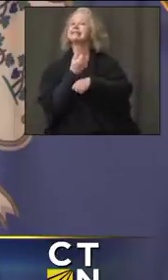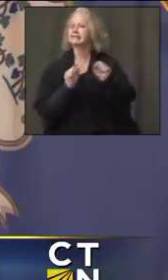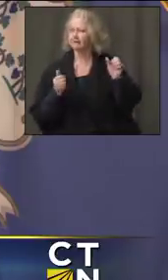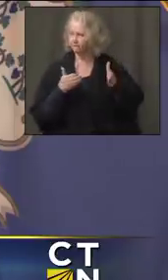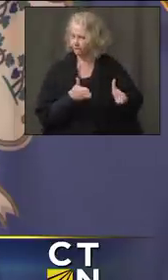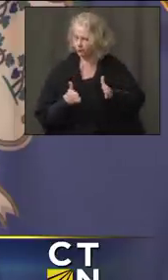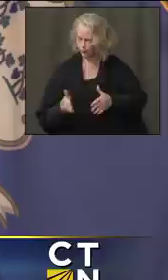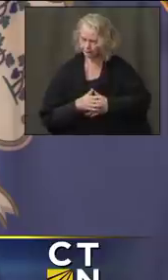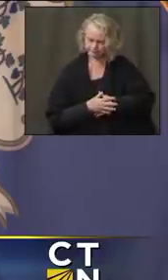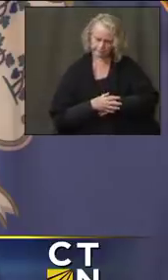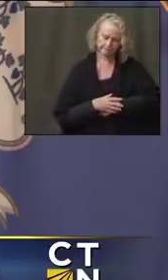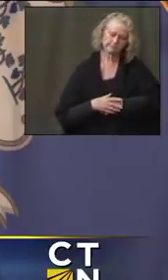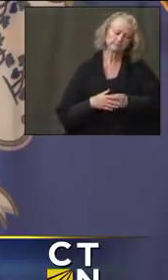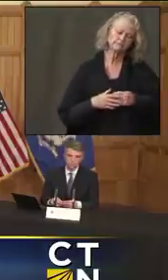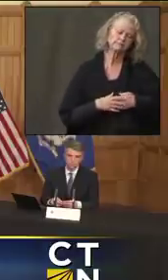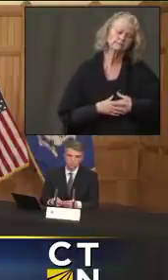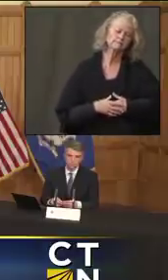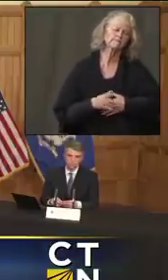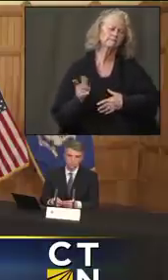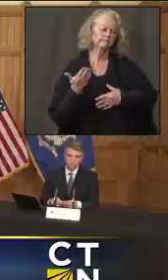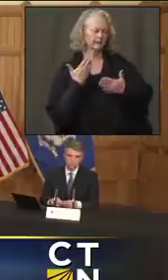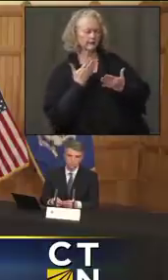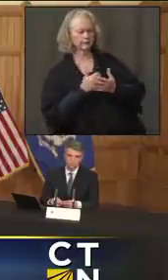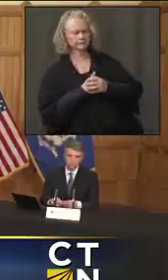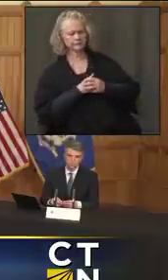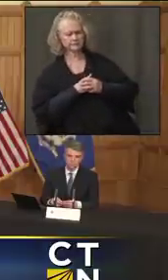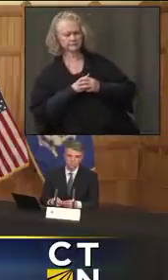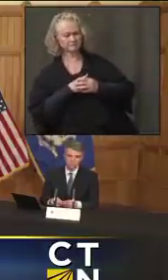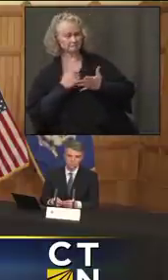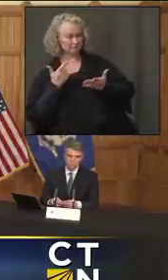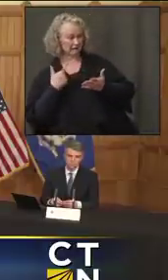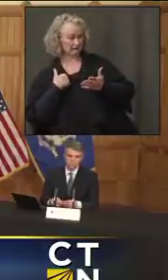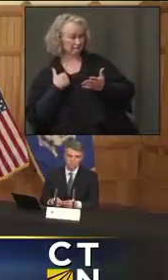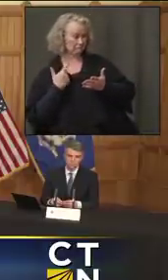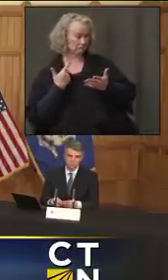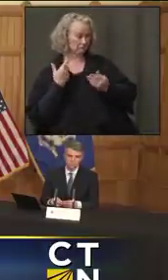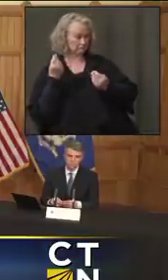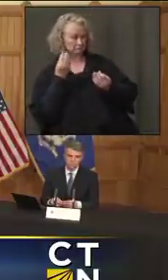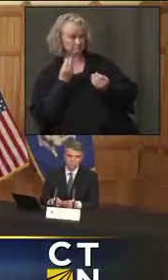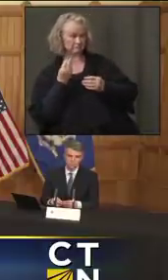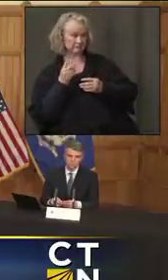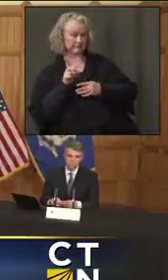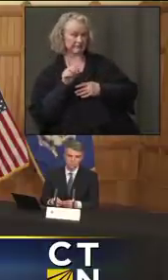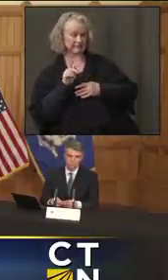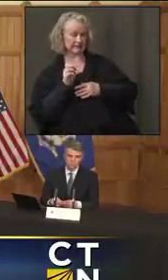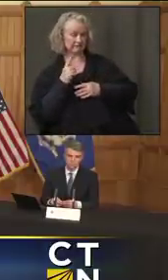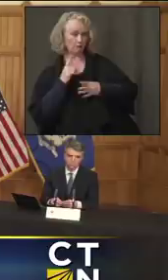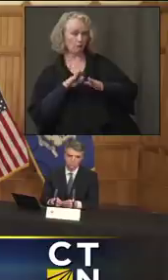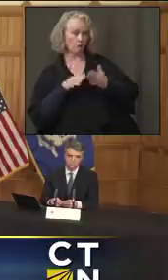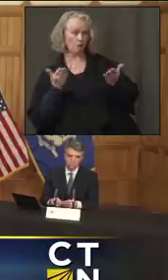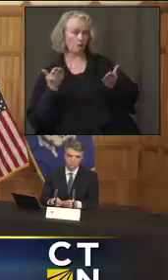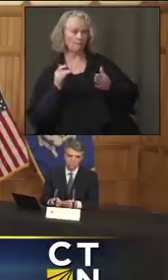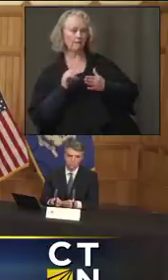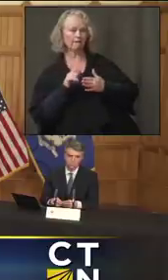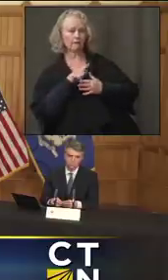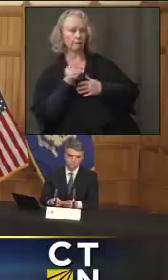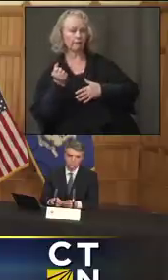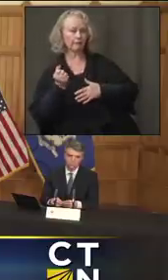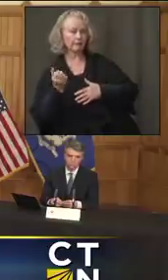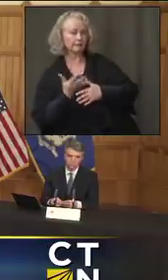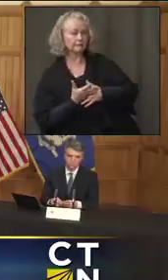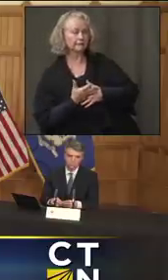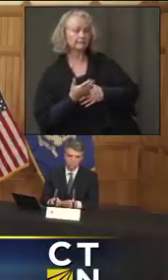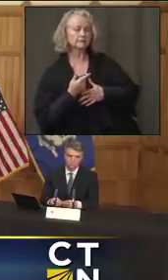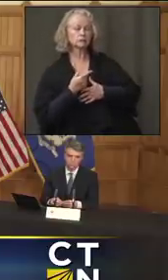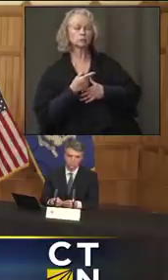Thank you. And one more question. Is there any tentative date now being talked about for reopening the tribal casinos?